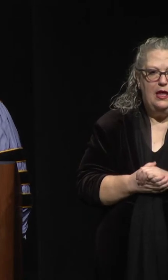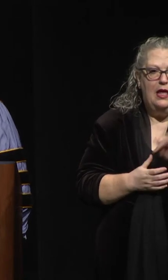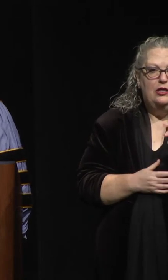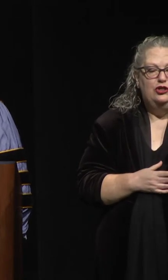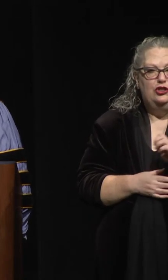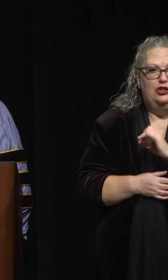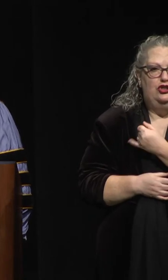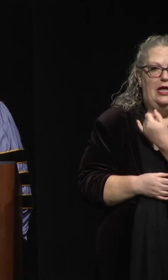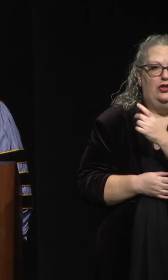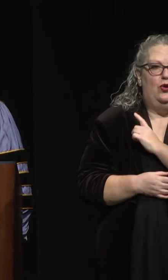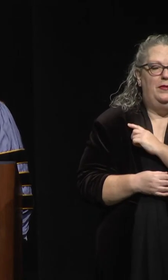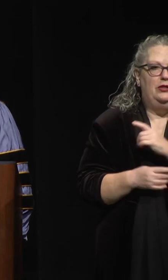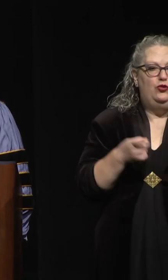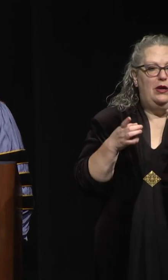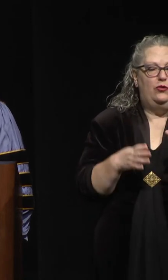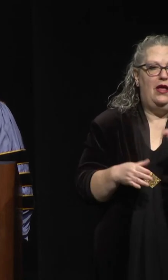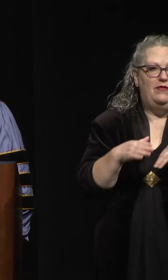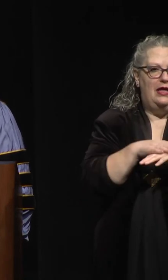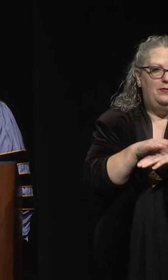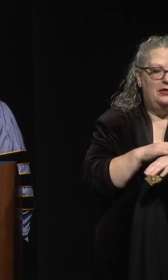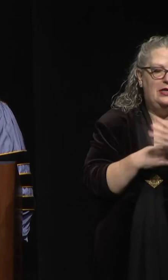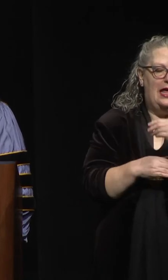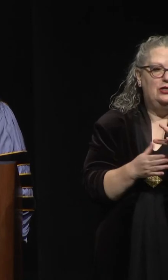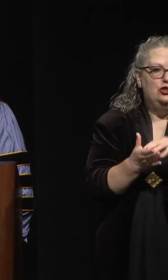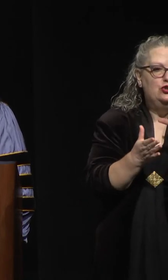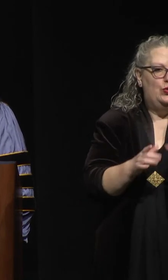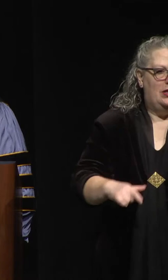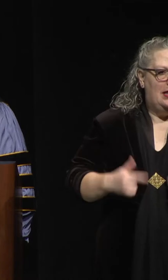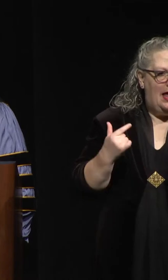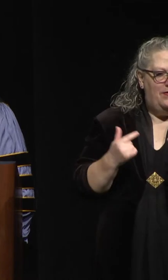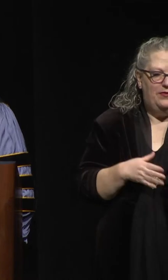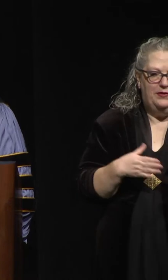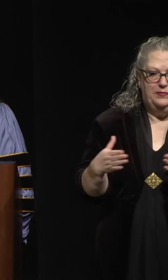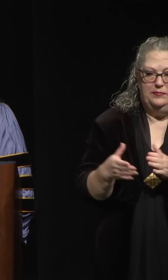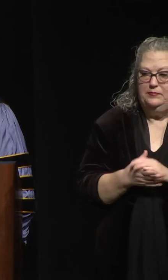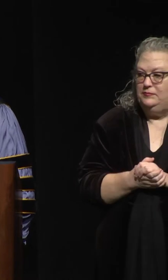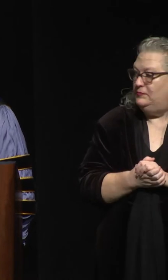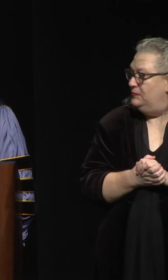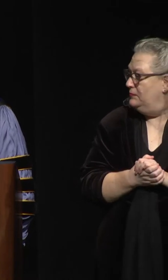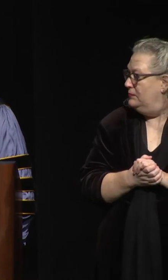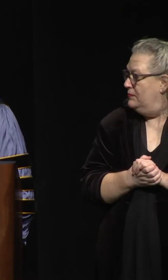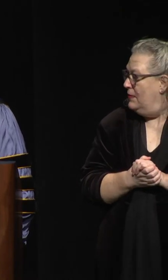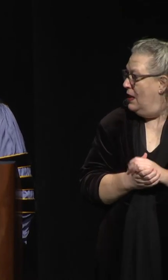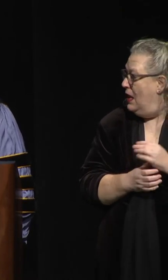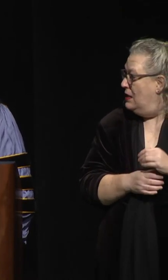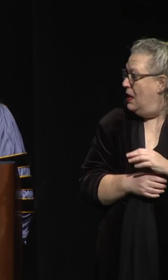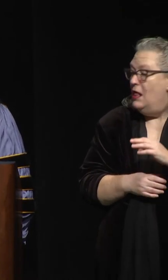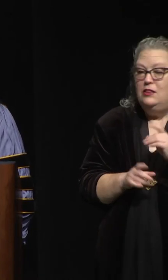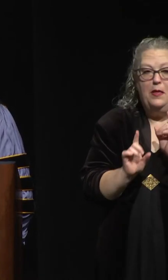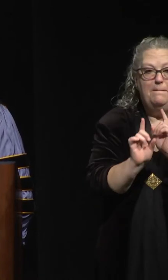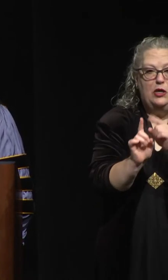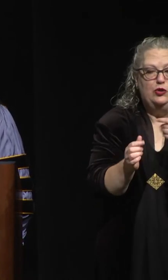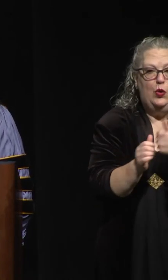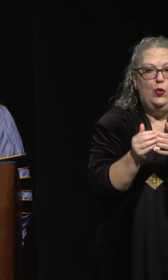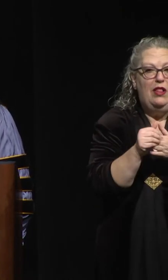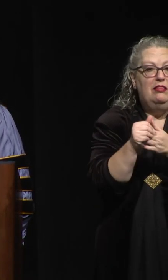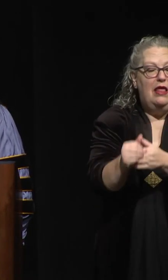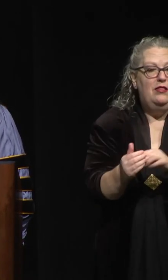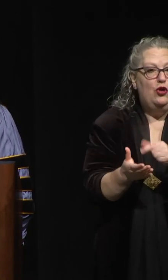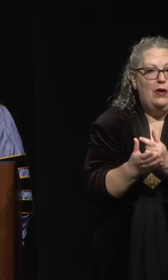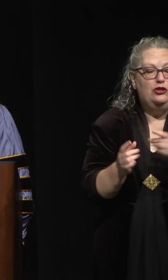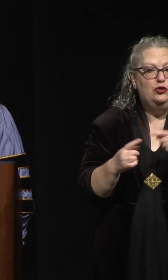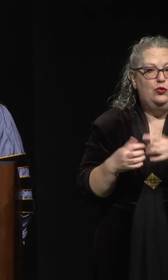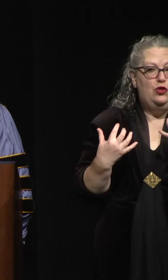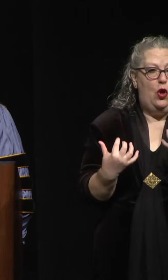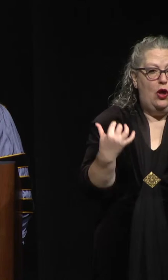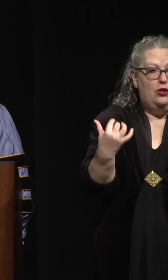Jane Dorman, director of admissions and student life, and the marshal who led in the graduates into